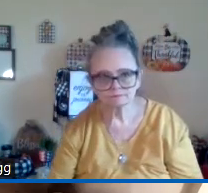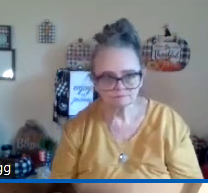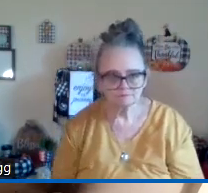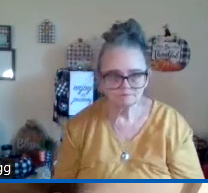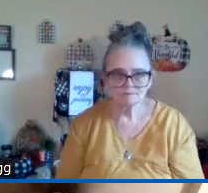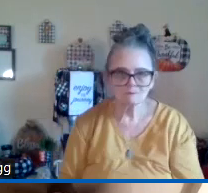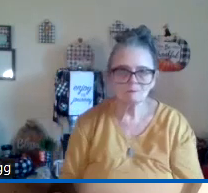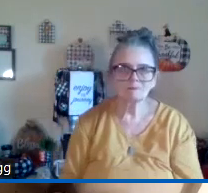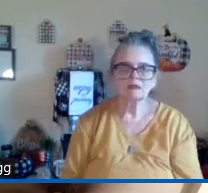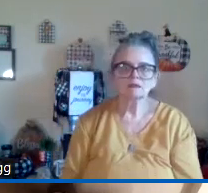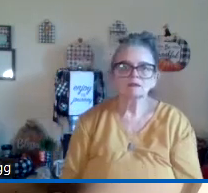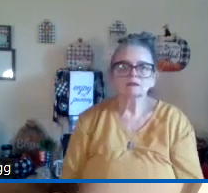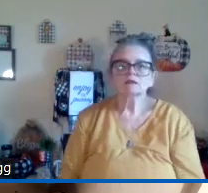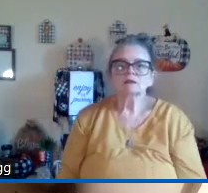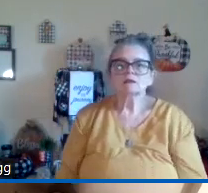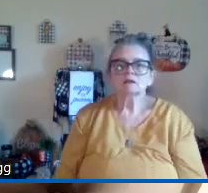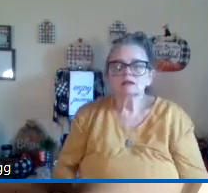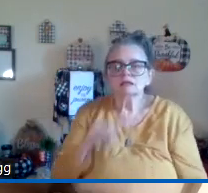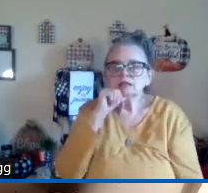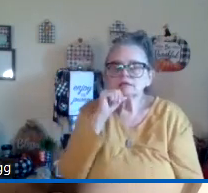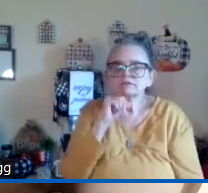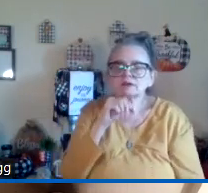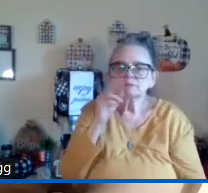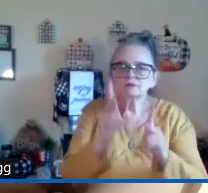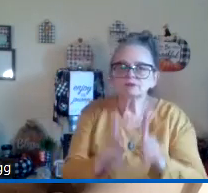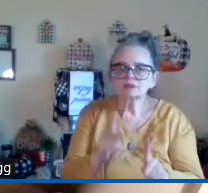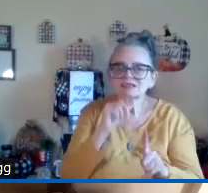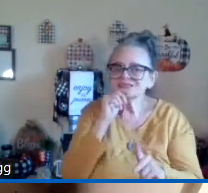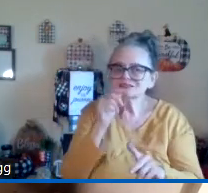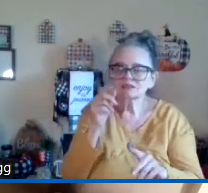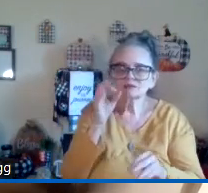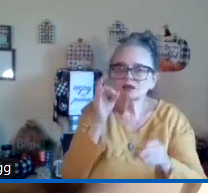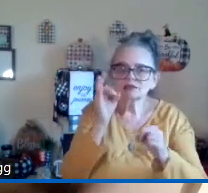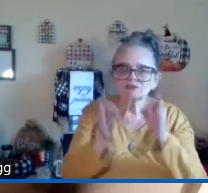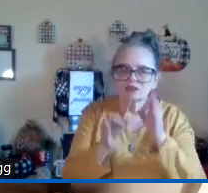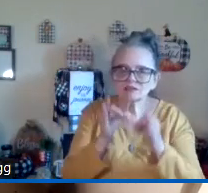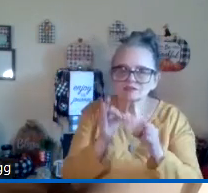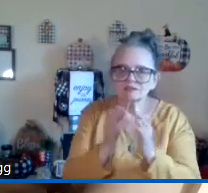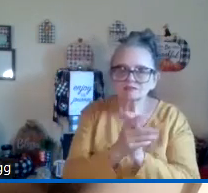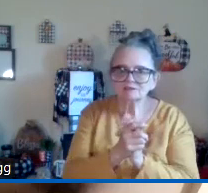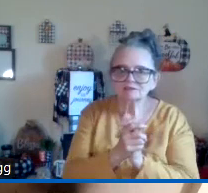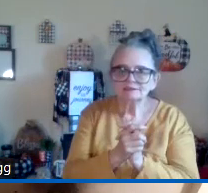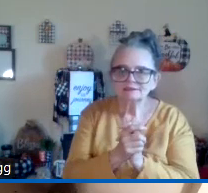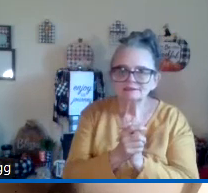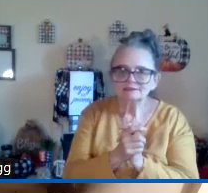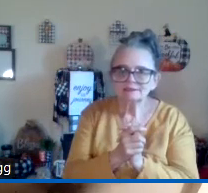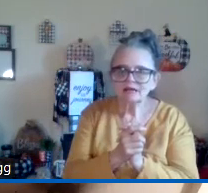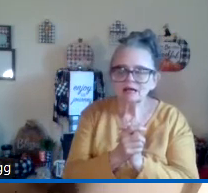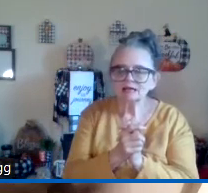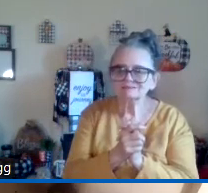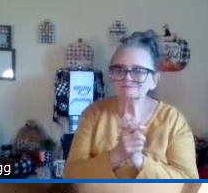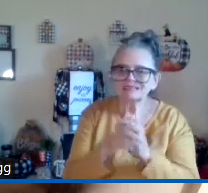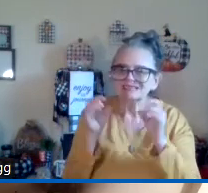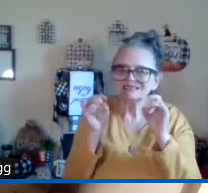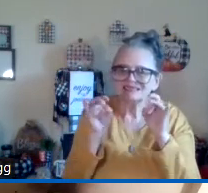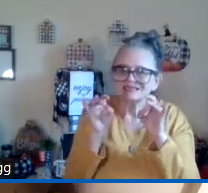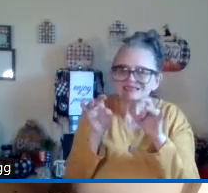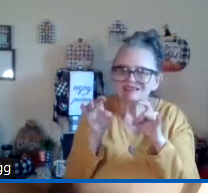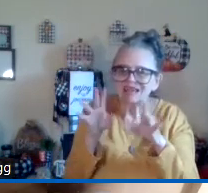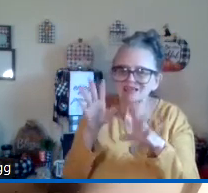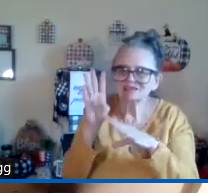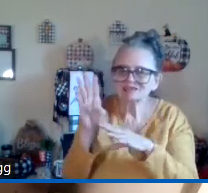When a righteous person is in leadership, the people are, oh, I'm so happy because that person